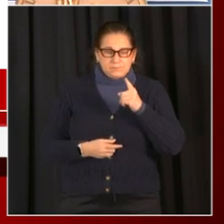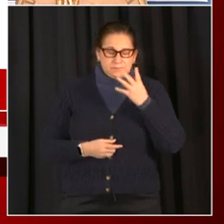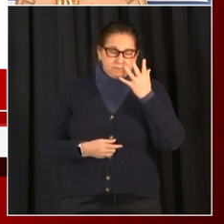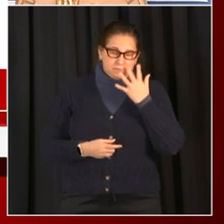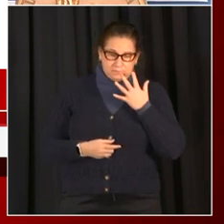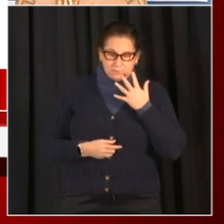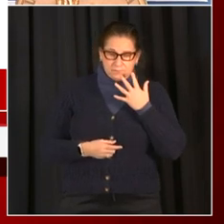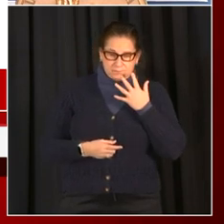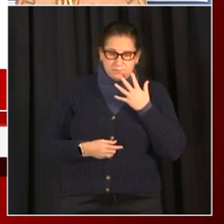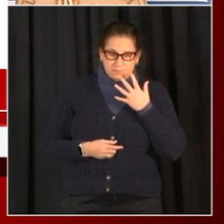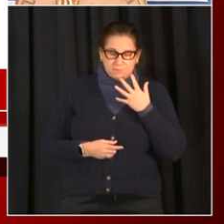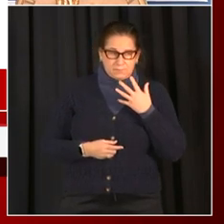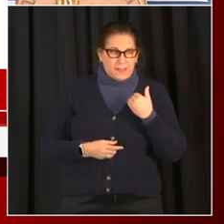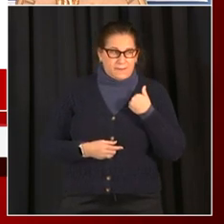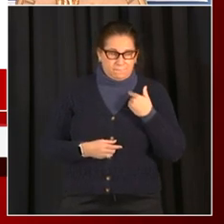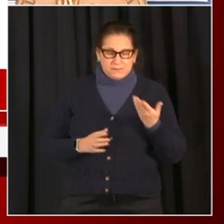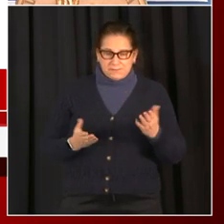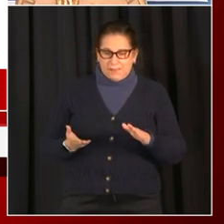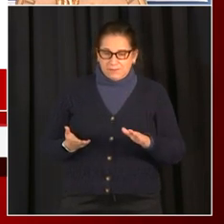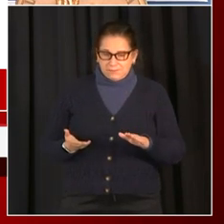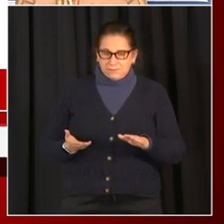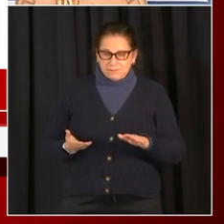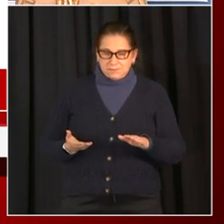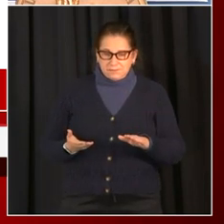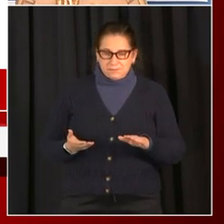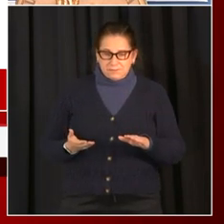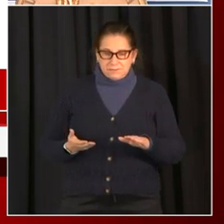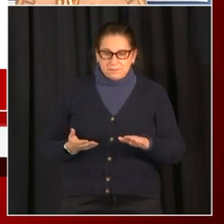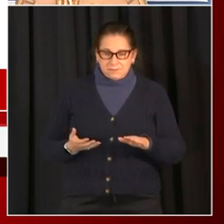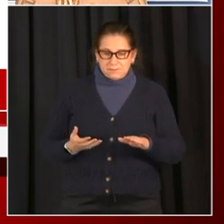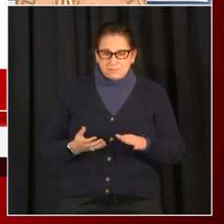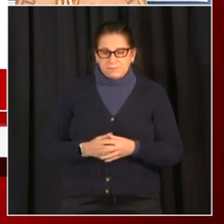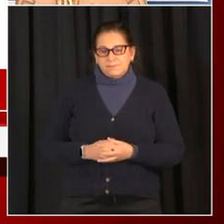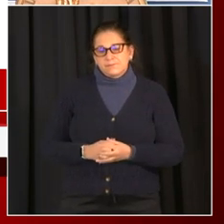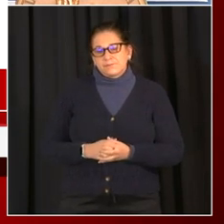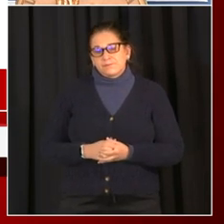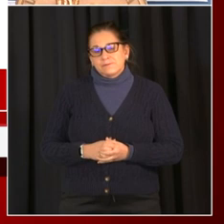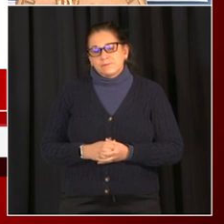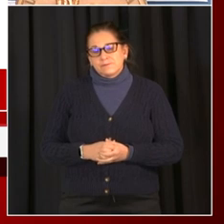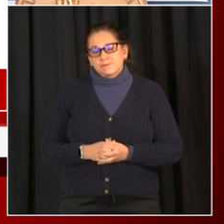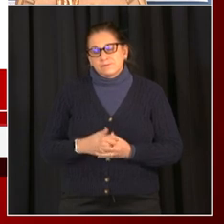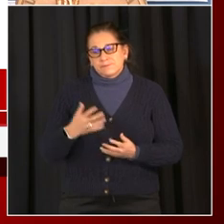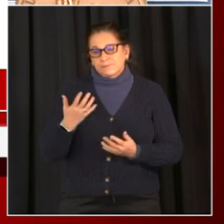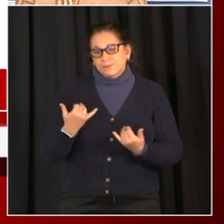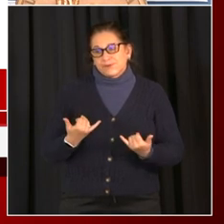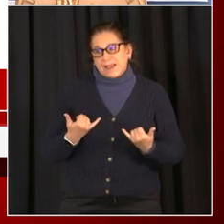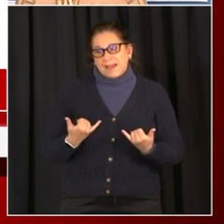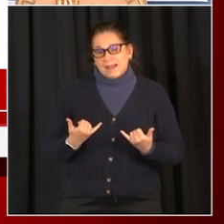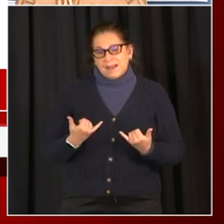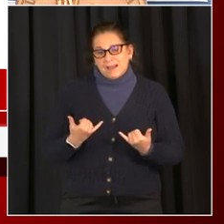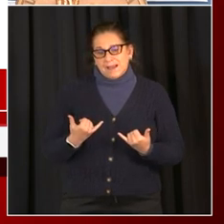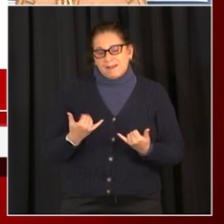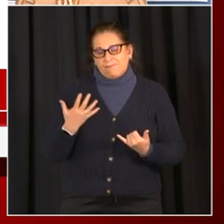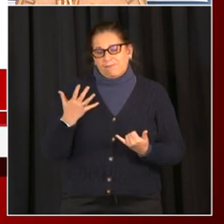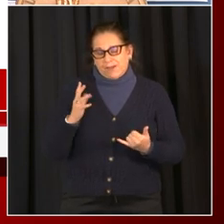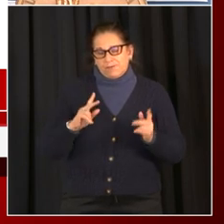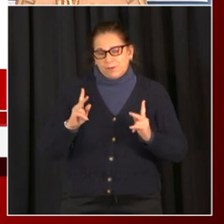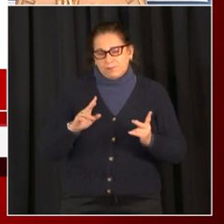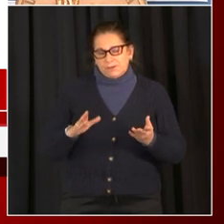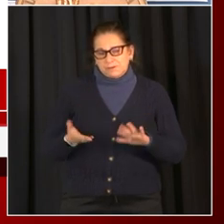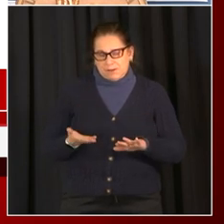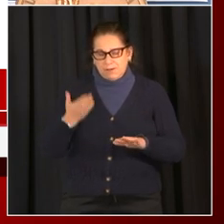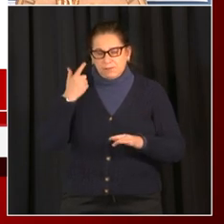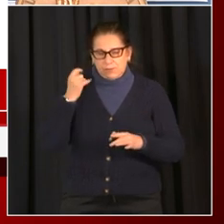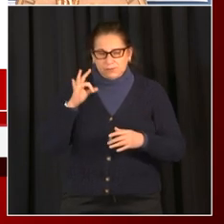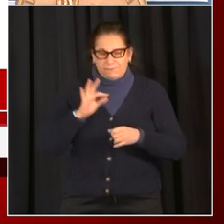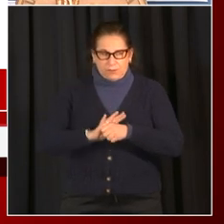deaths on the rise. Today we reported, for example, that 5 people succumb to the